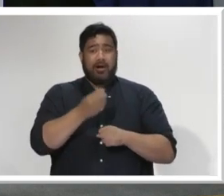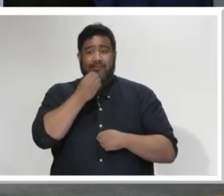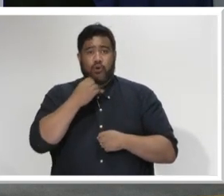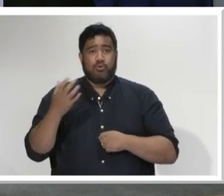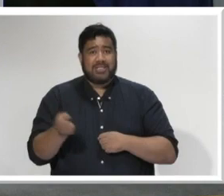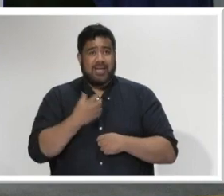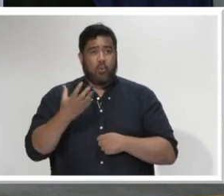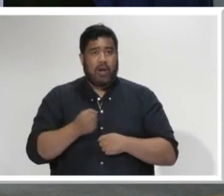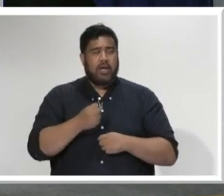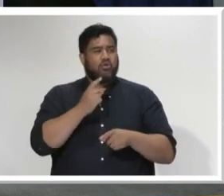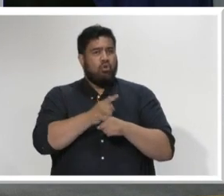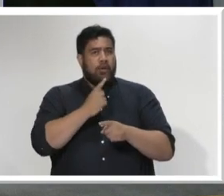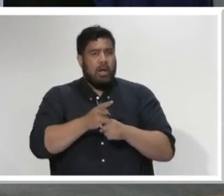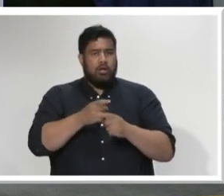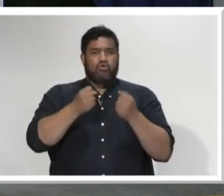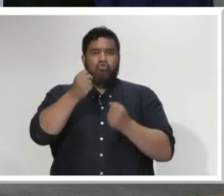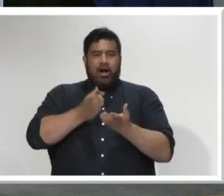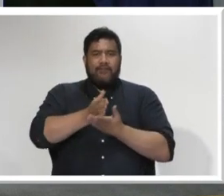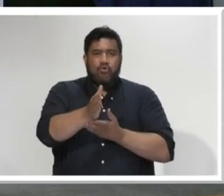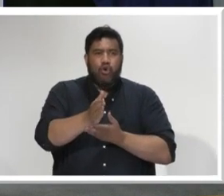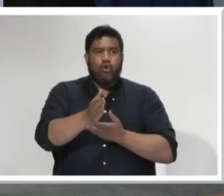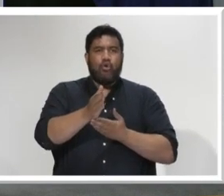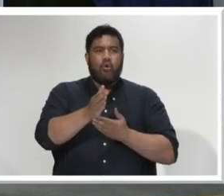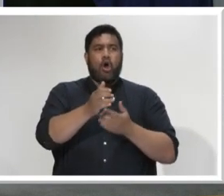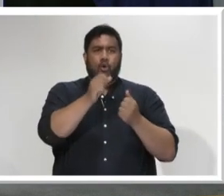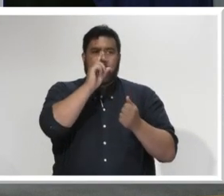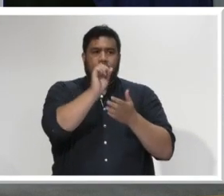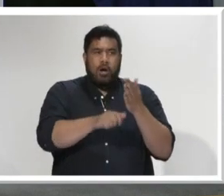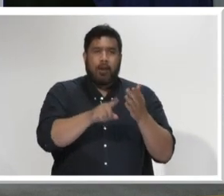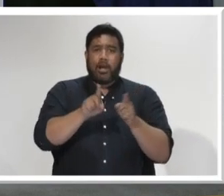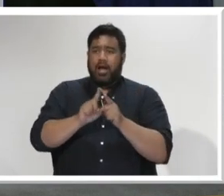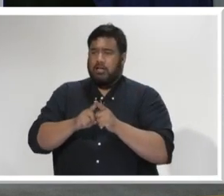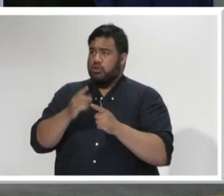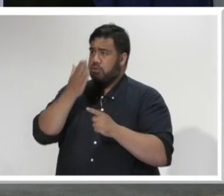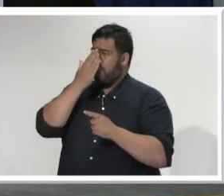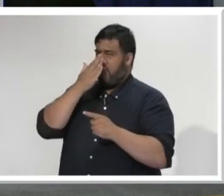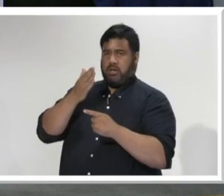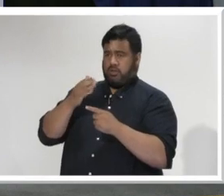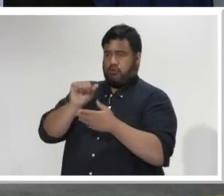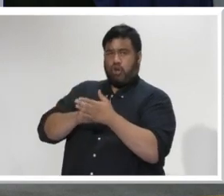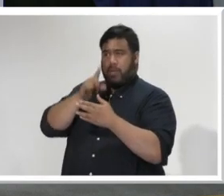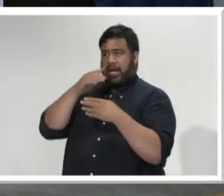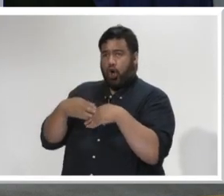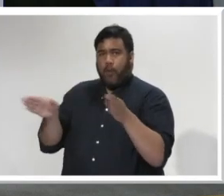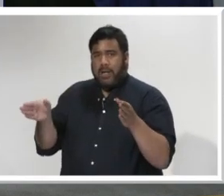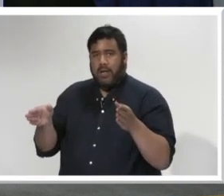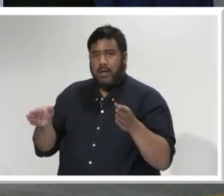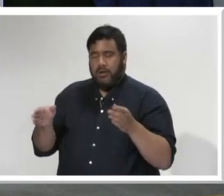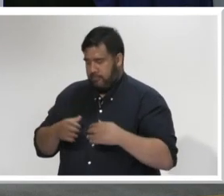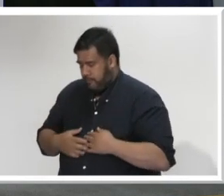will restaurants be able to open sort of a shop-front takeaway system? And so you will have heard my guidance there, is